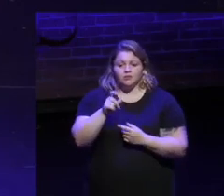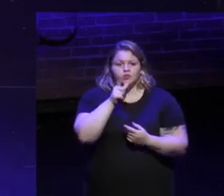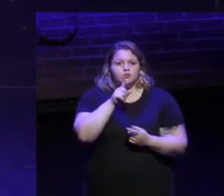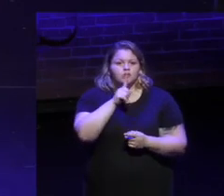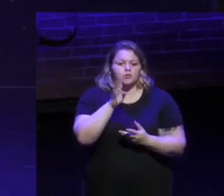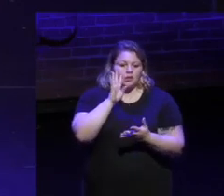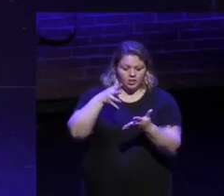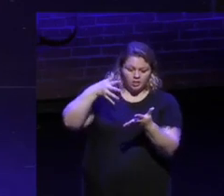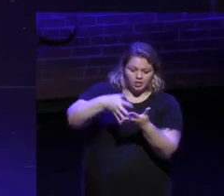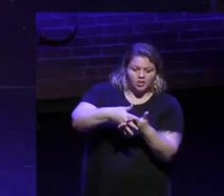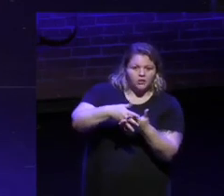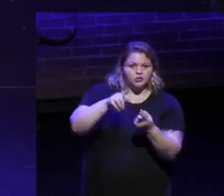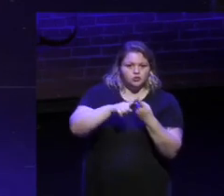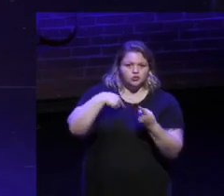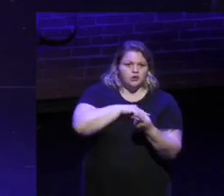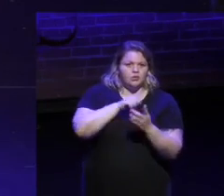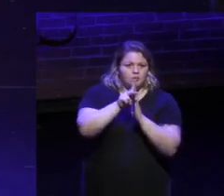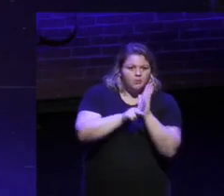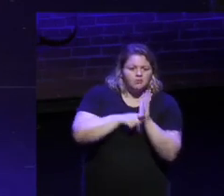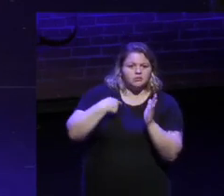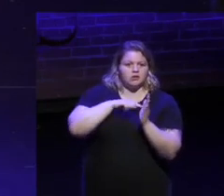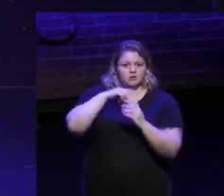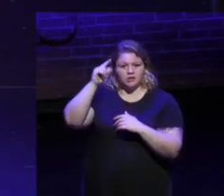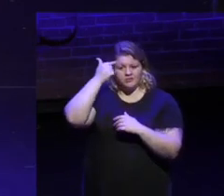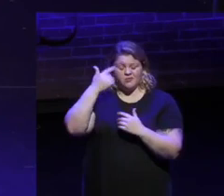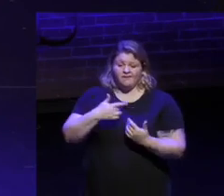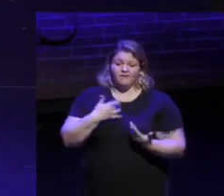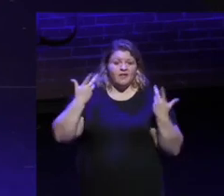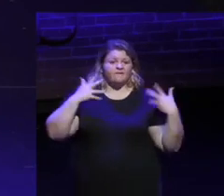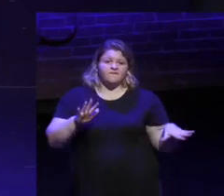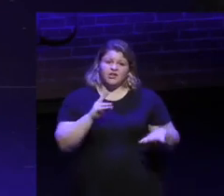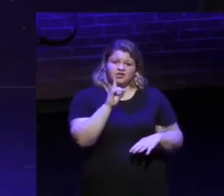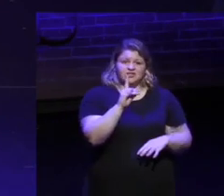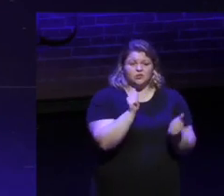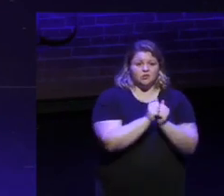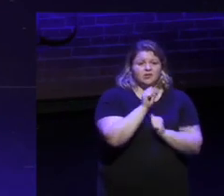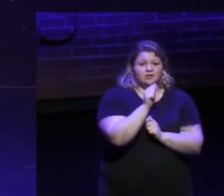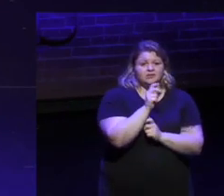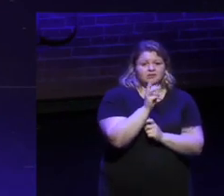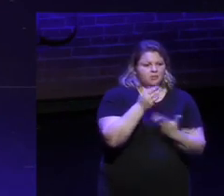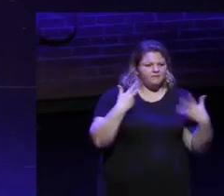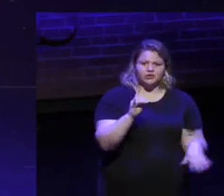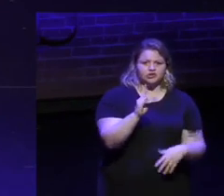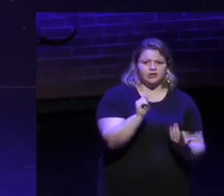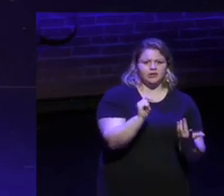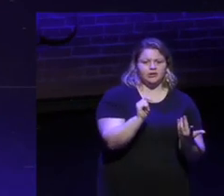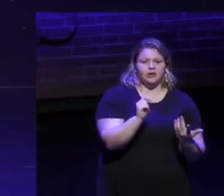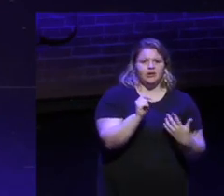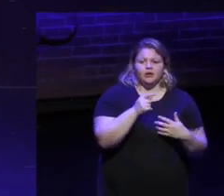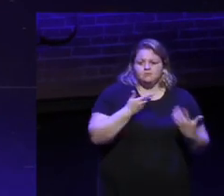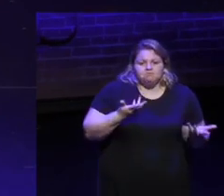us to make good on these promises and these ideas. I think I've done that at the local level. I firmly believe that what happens in our communities,